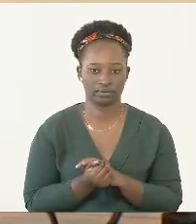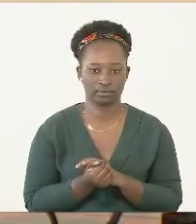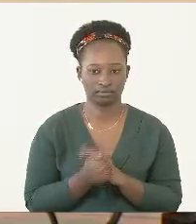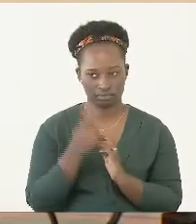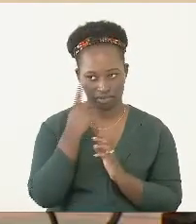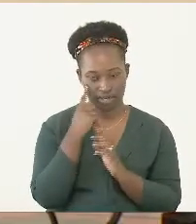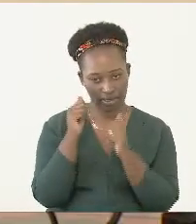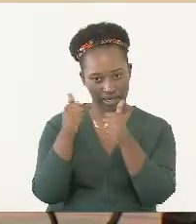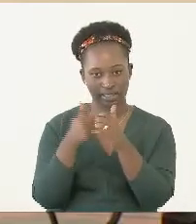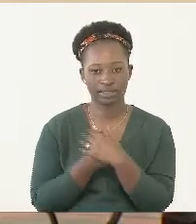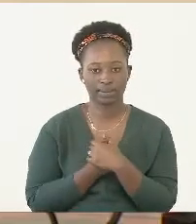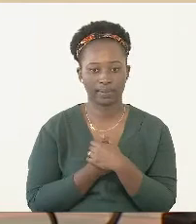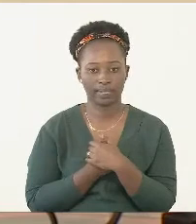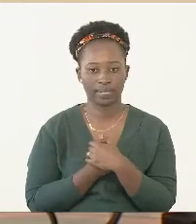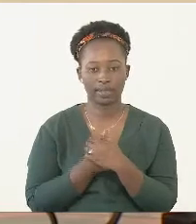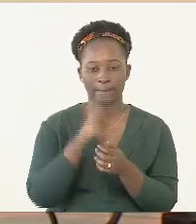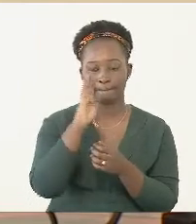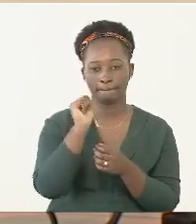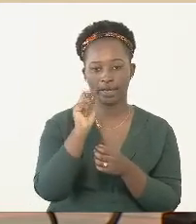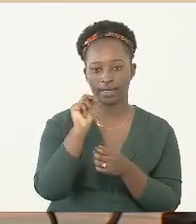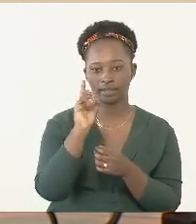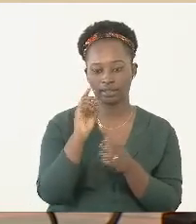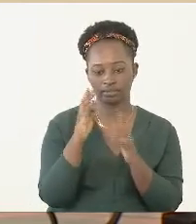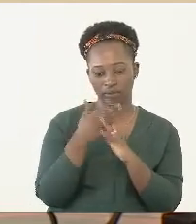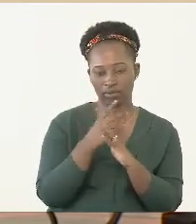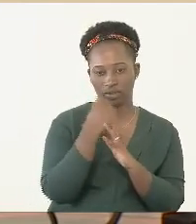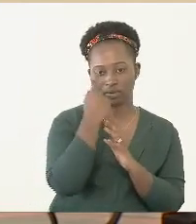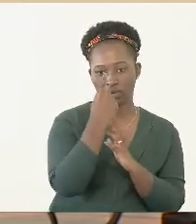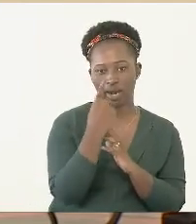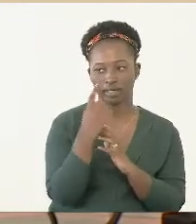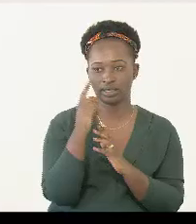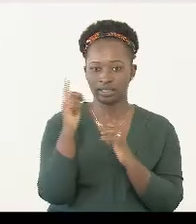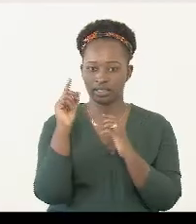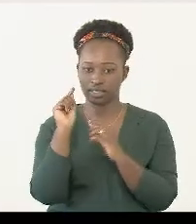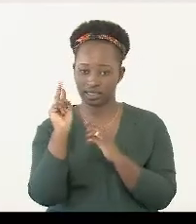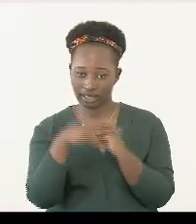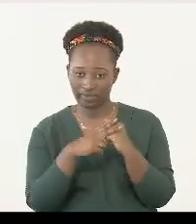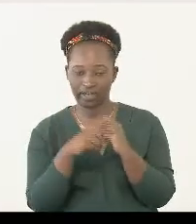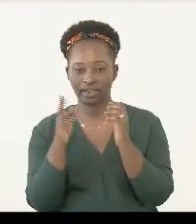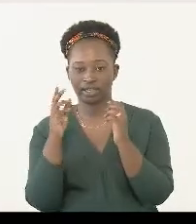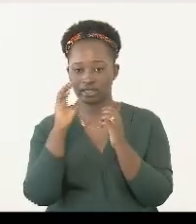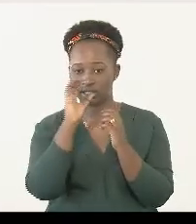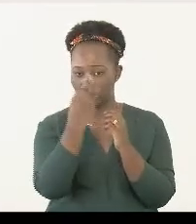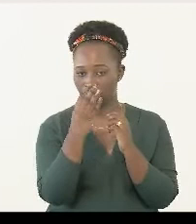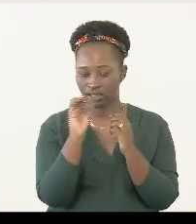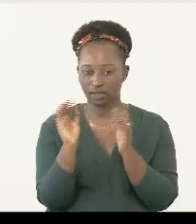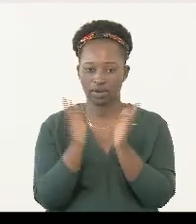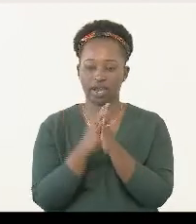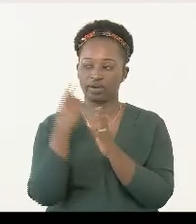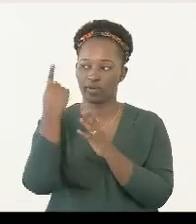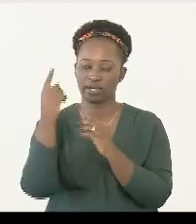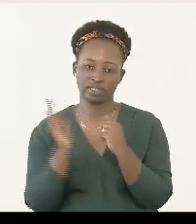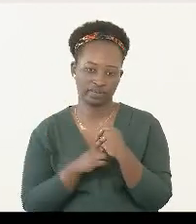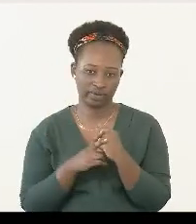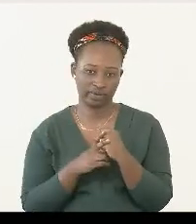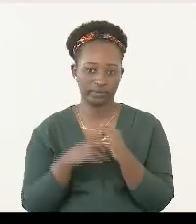Check that very well. The band between 1730 and 17, somewhere there in the middle, means that you have a